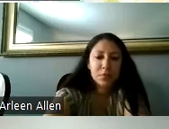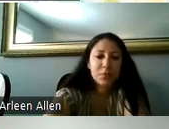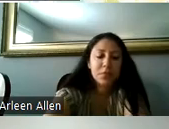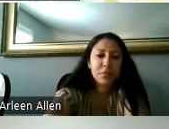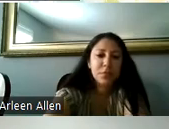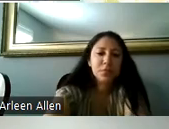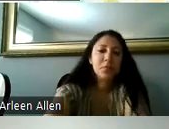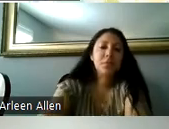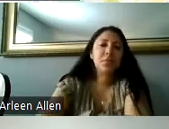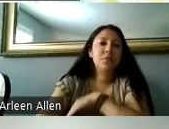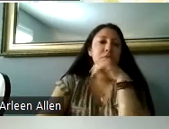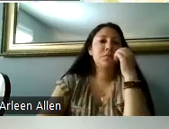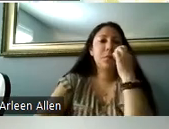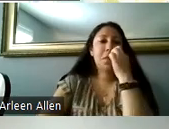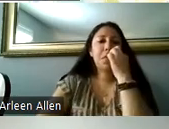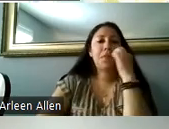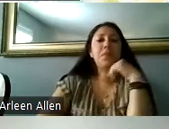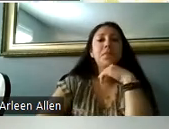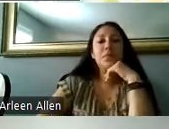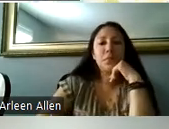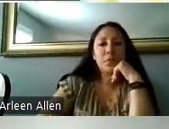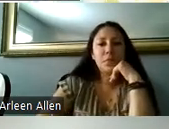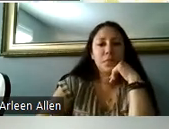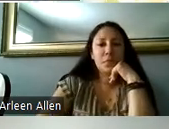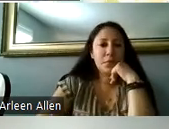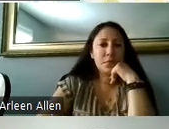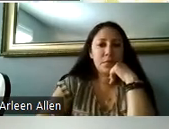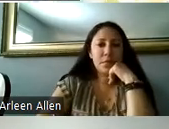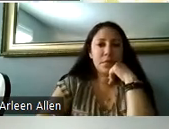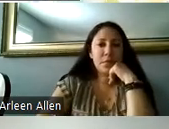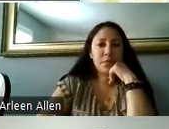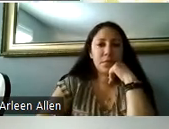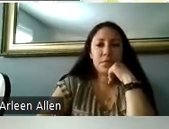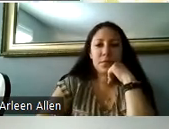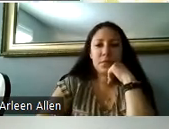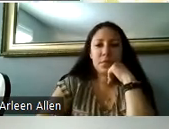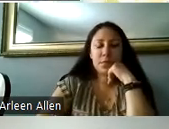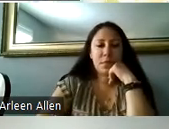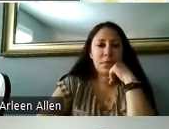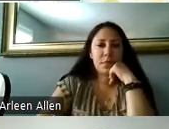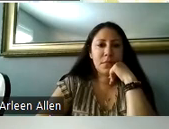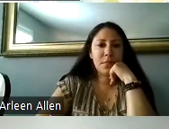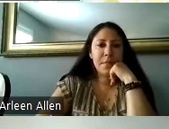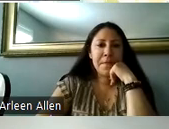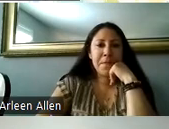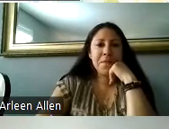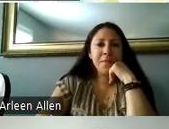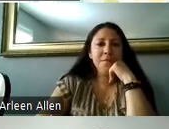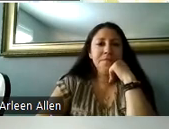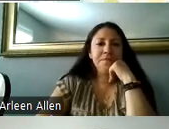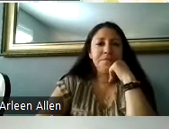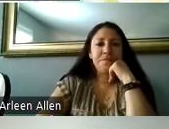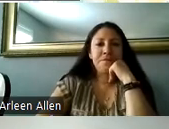adultery, abortion, or prostitution. We shall present other results of the survey later in the broadcast, and we shall